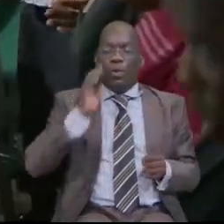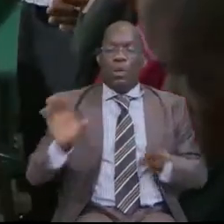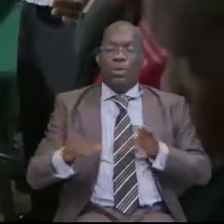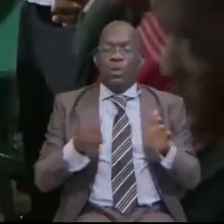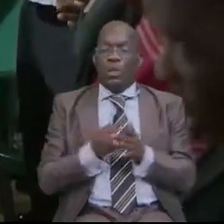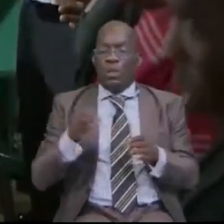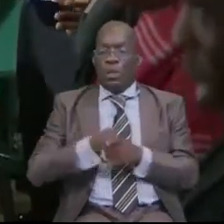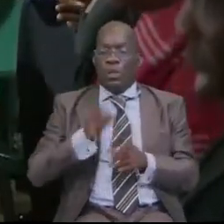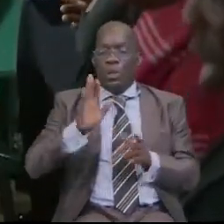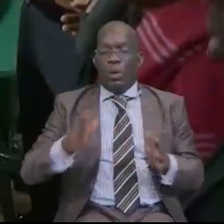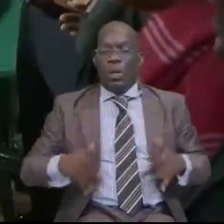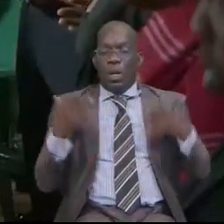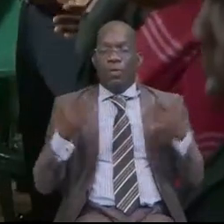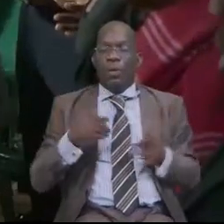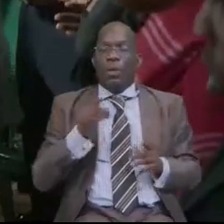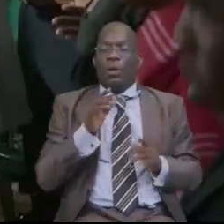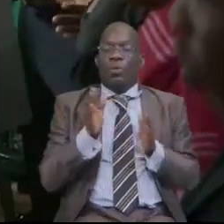the Lord,